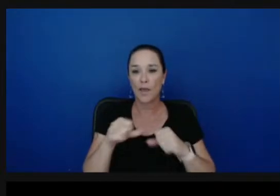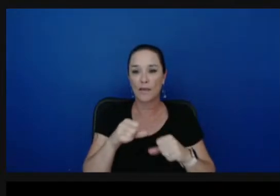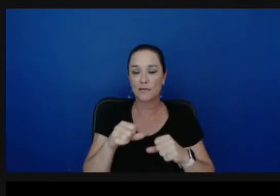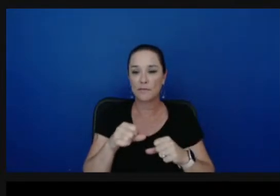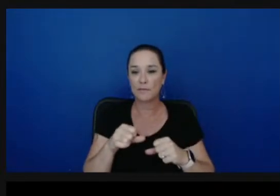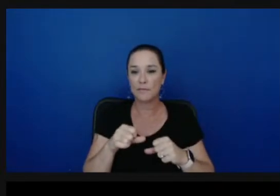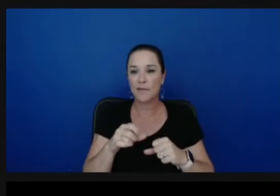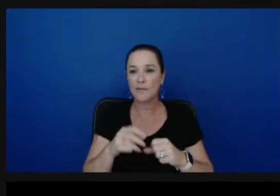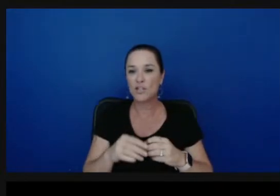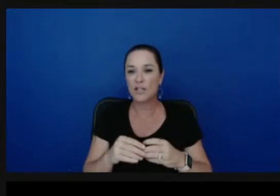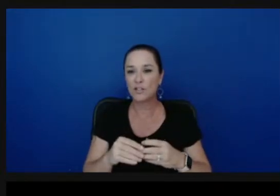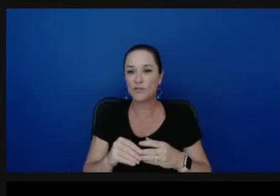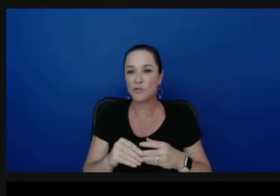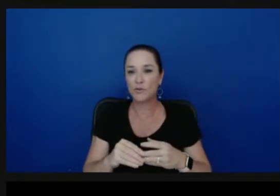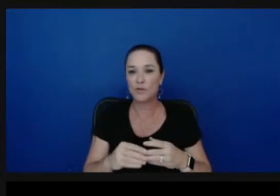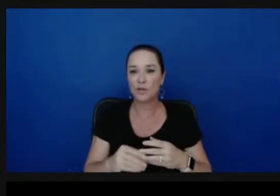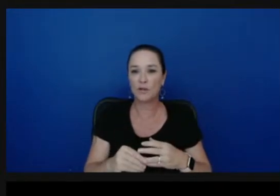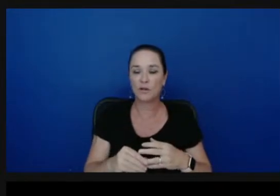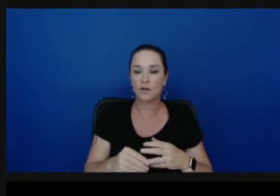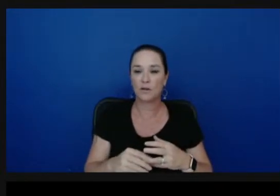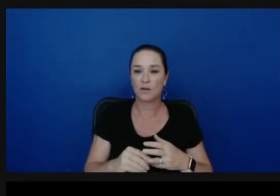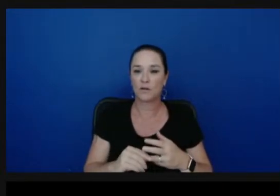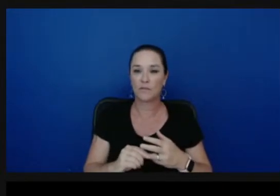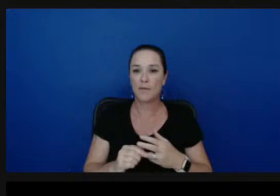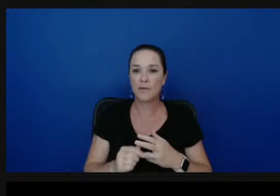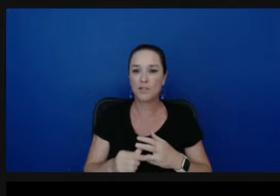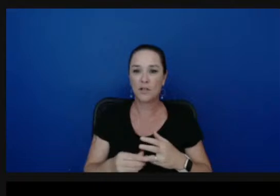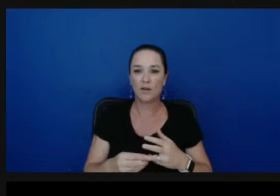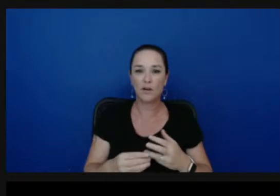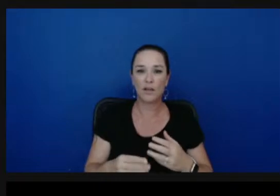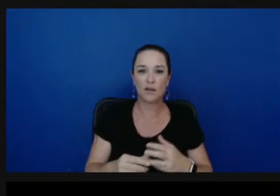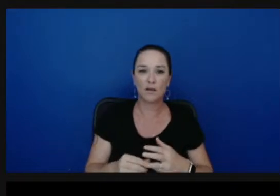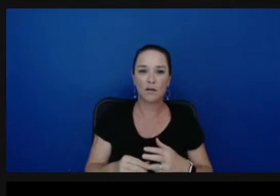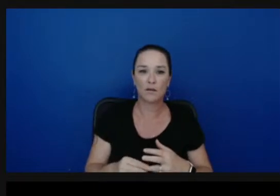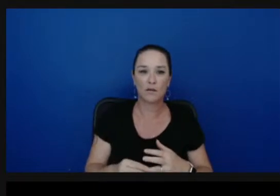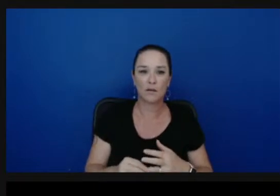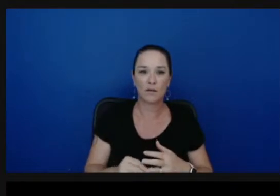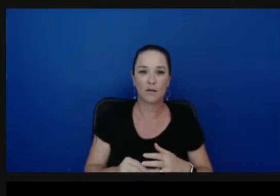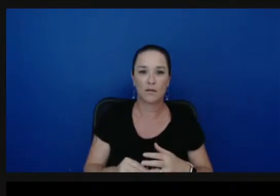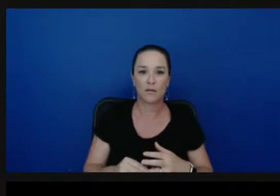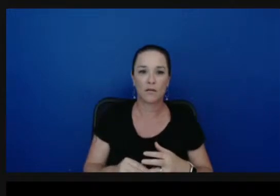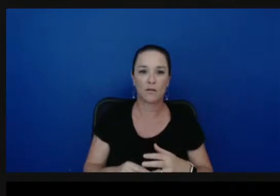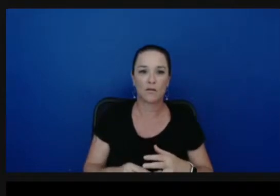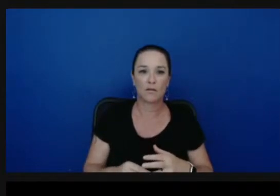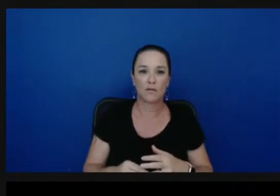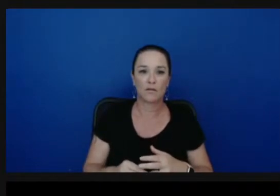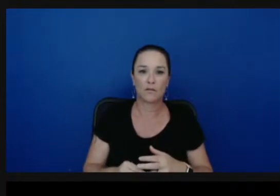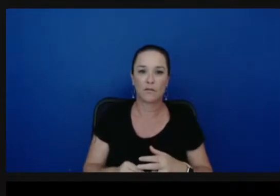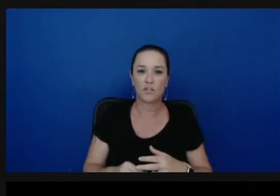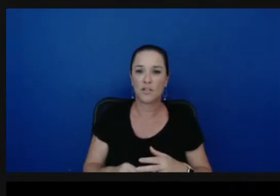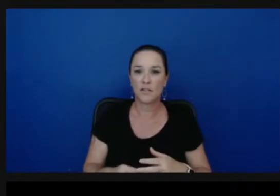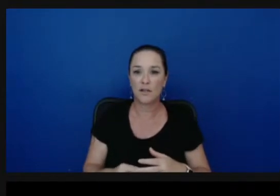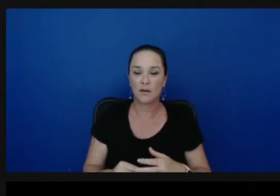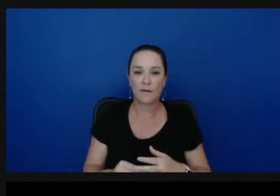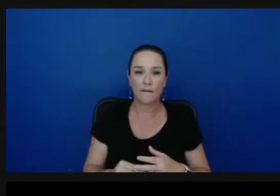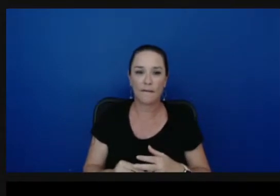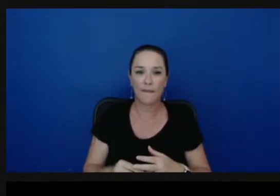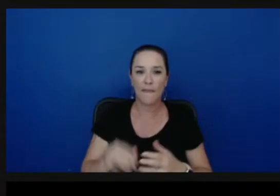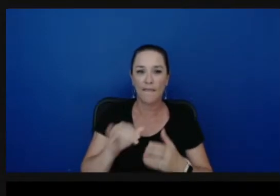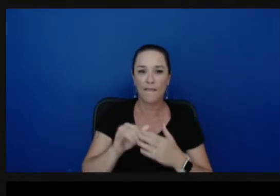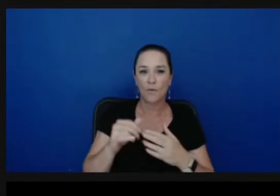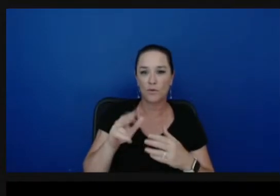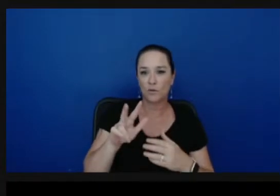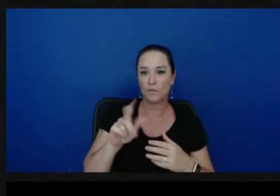that 3.4 we just mentioned on Maunaloa's flank. We have another higher than 3, that's a 3.2.